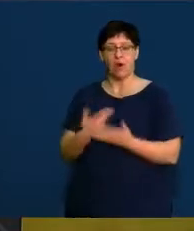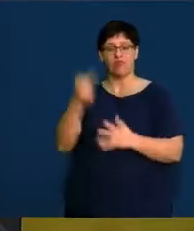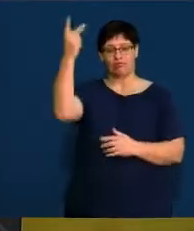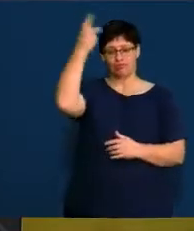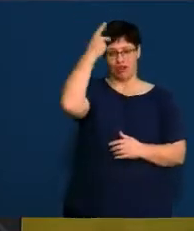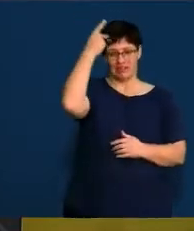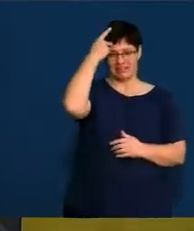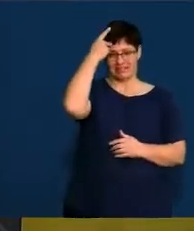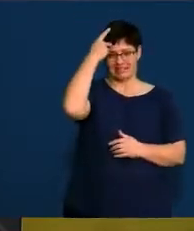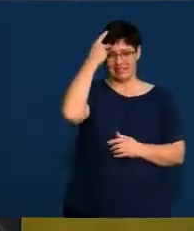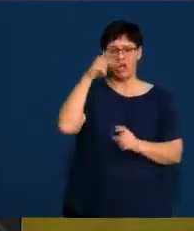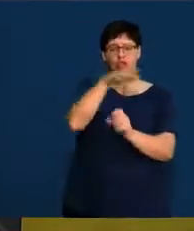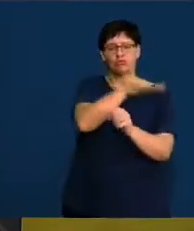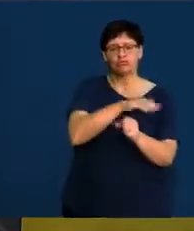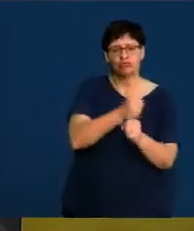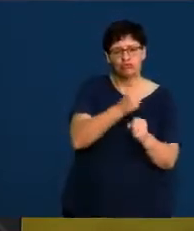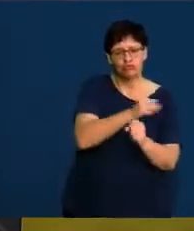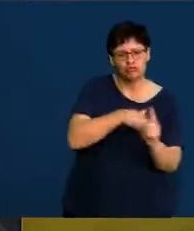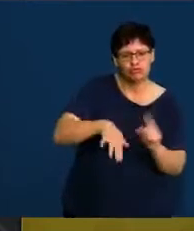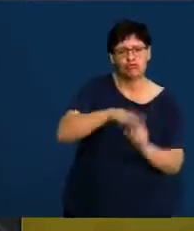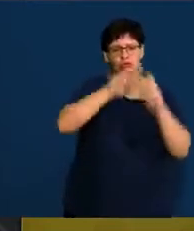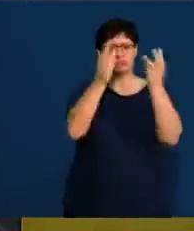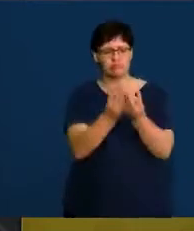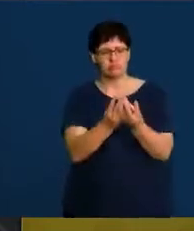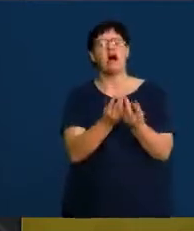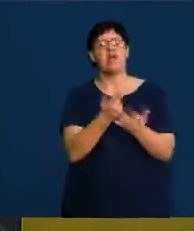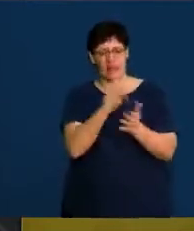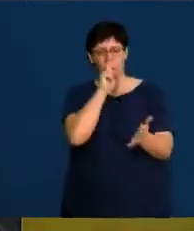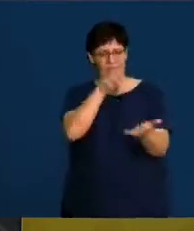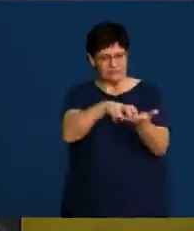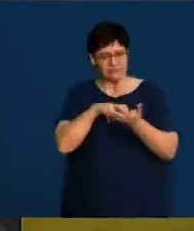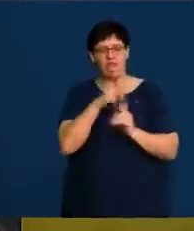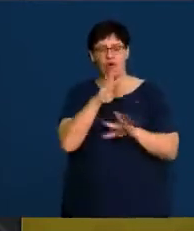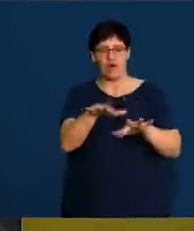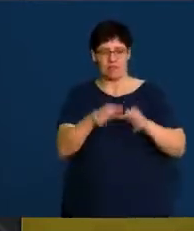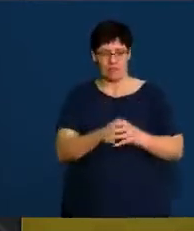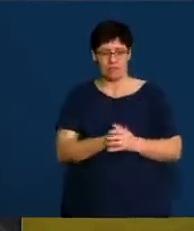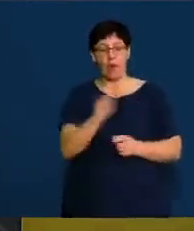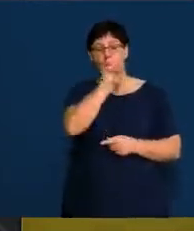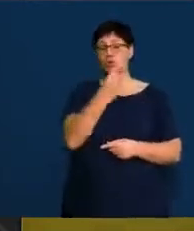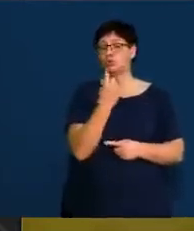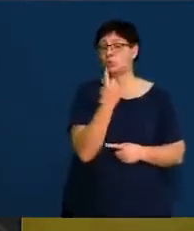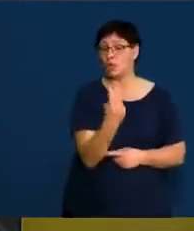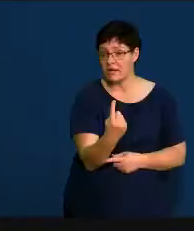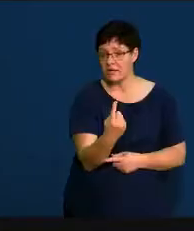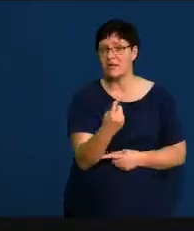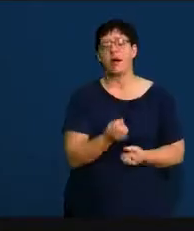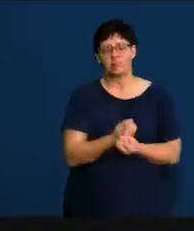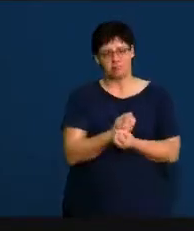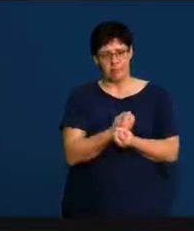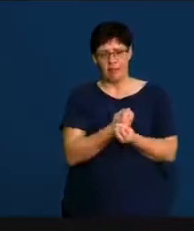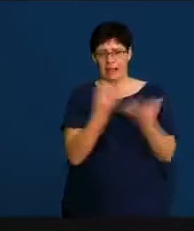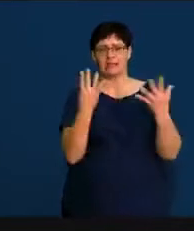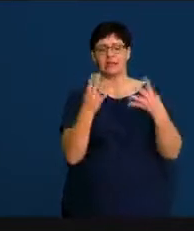knowledge, geographical skills and techniques that are required in this examination. Question 1 is multiple